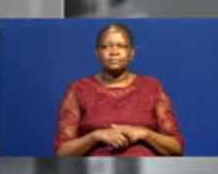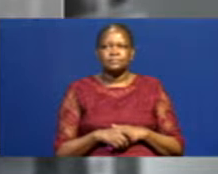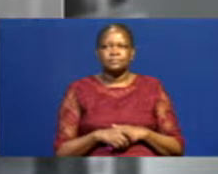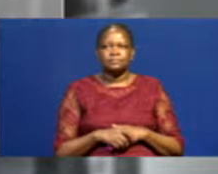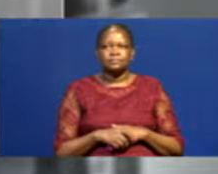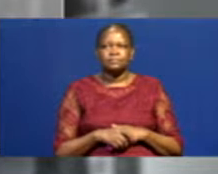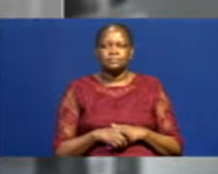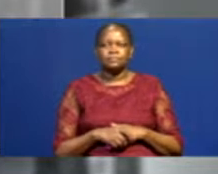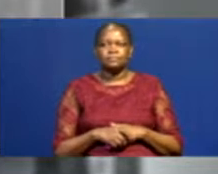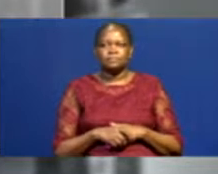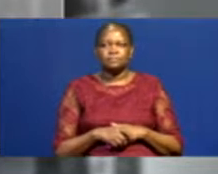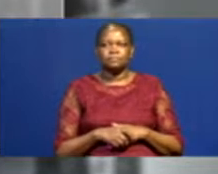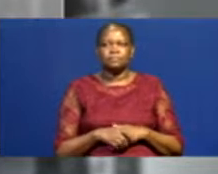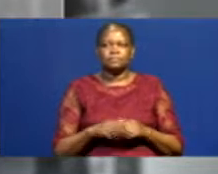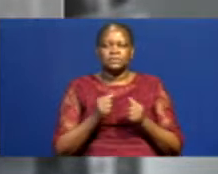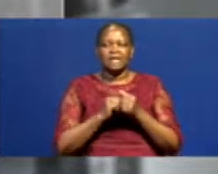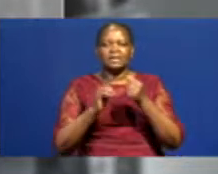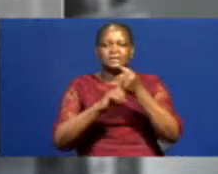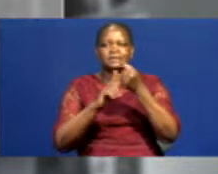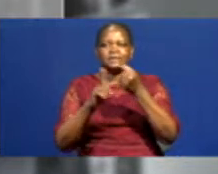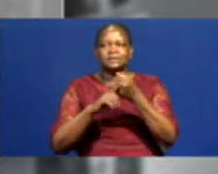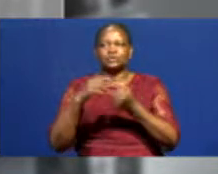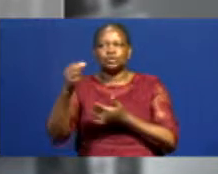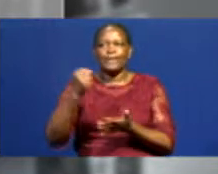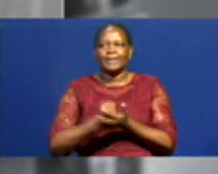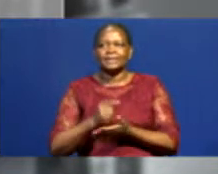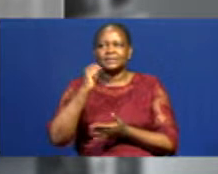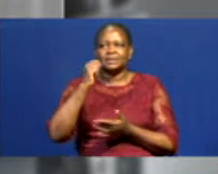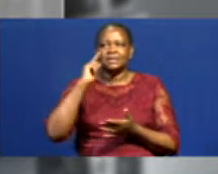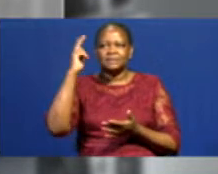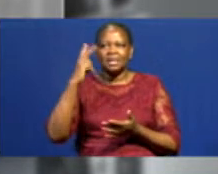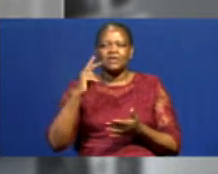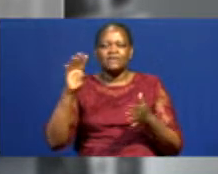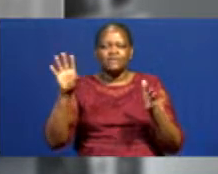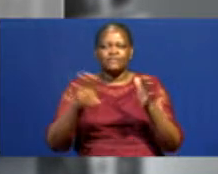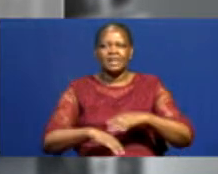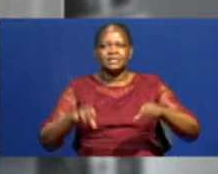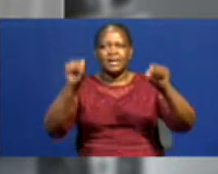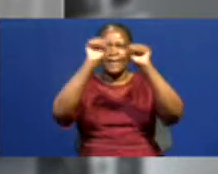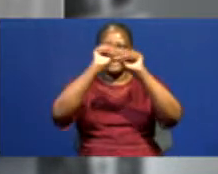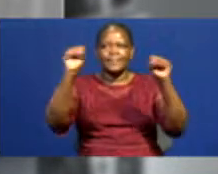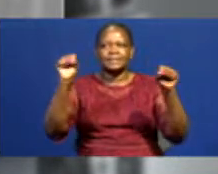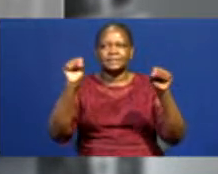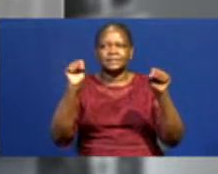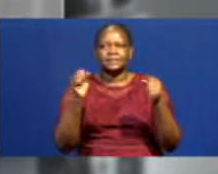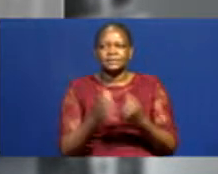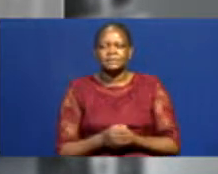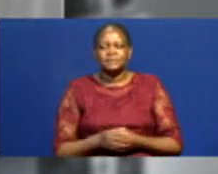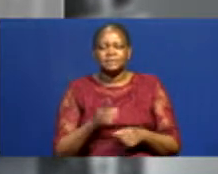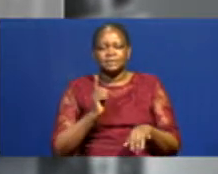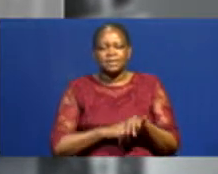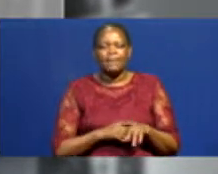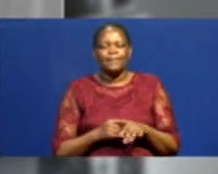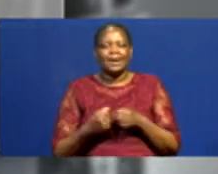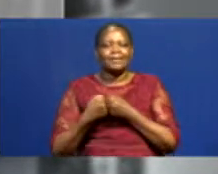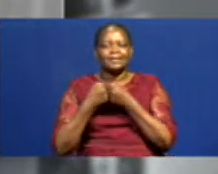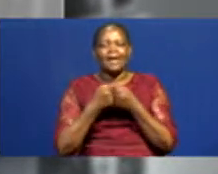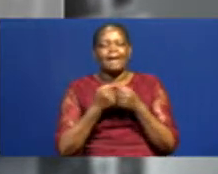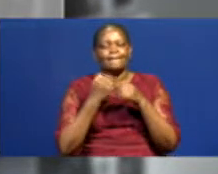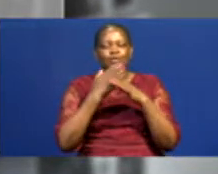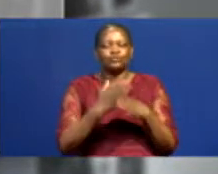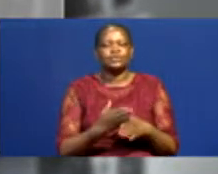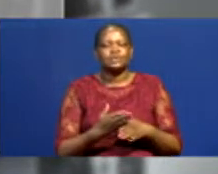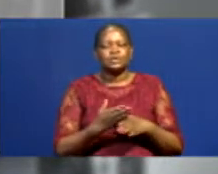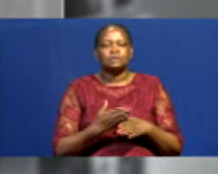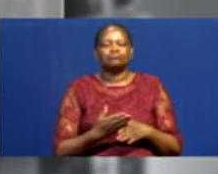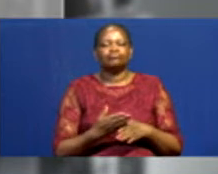In 1966, he was appointed Kenya's second vice president following the fallout between President Kenyatta and